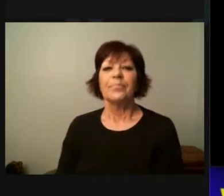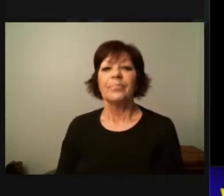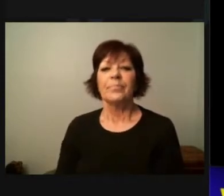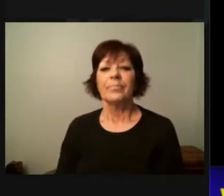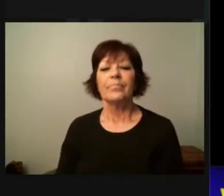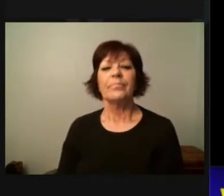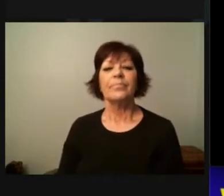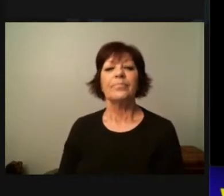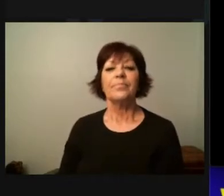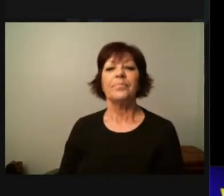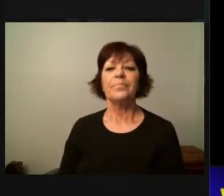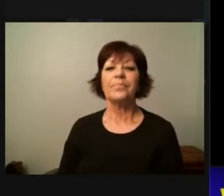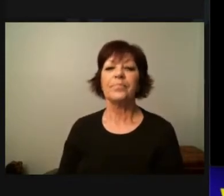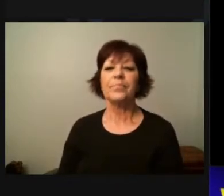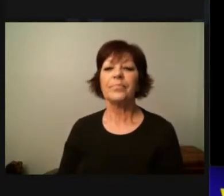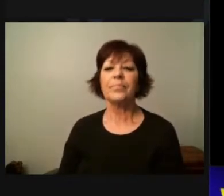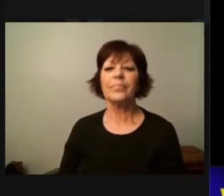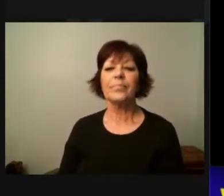Next slide, please.